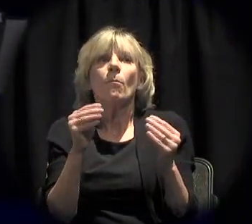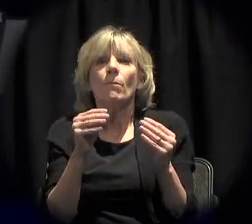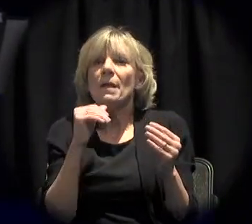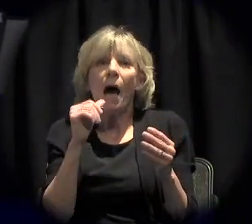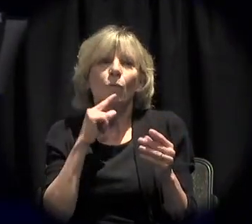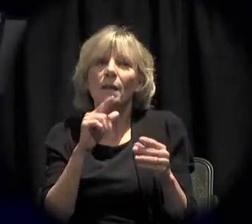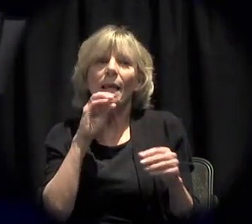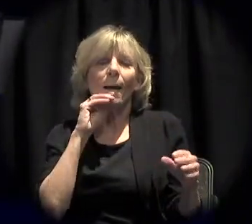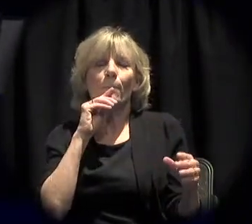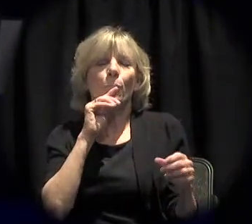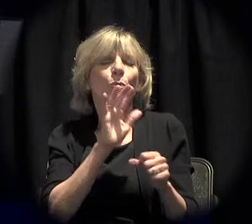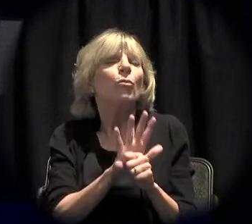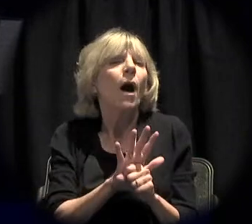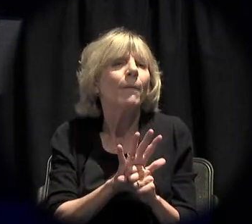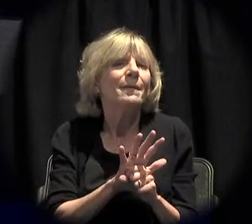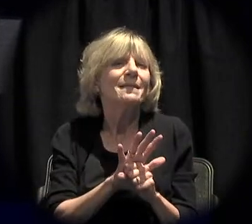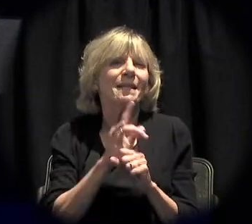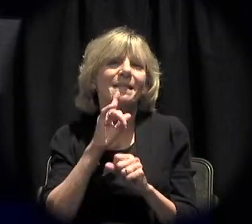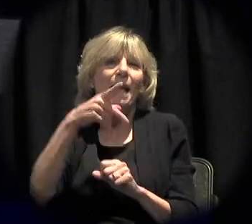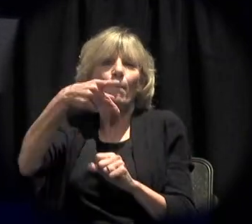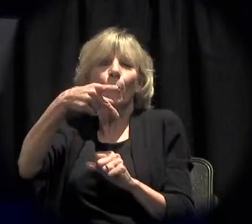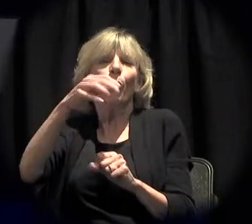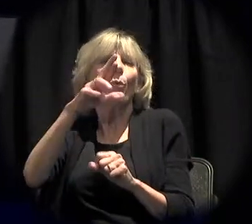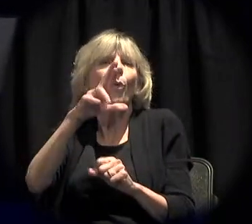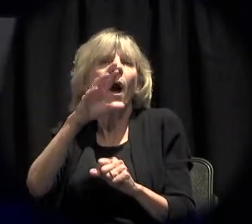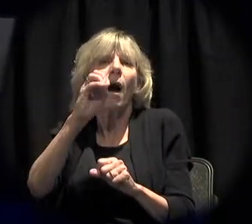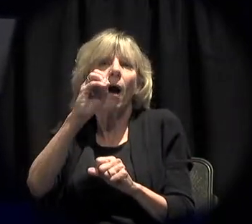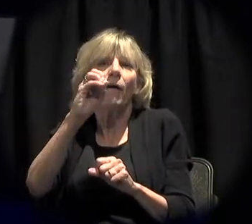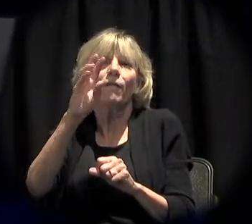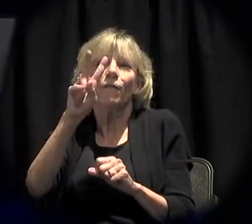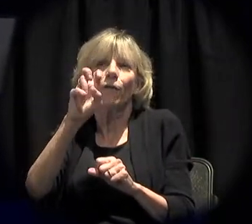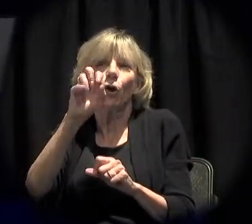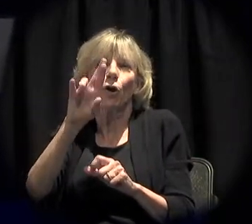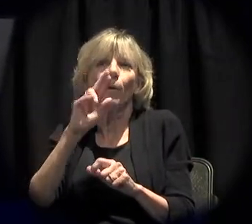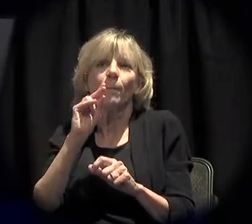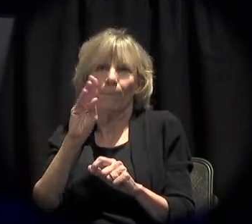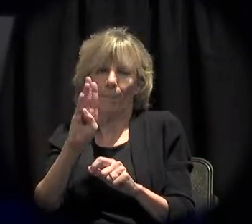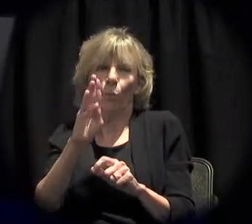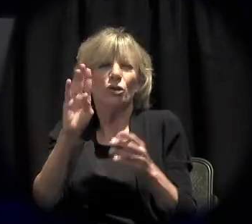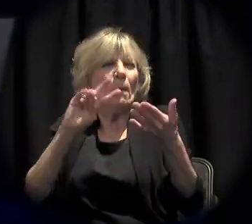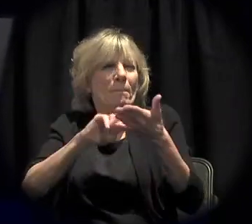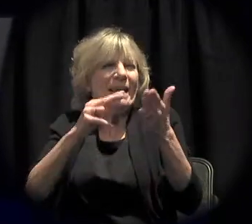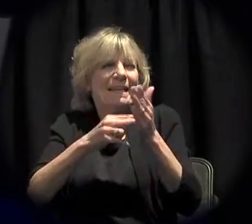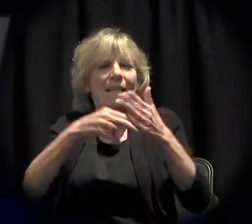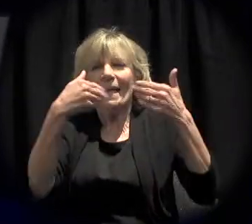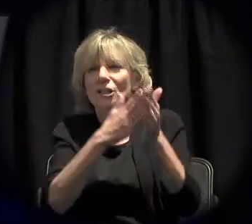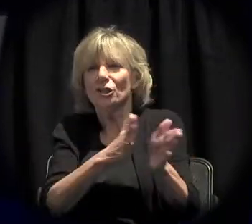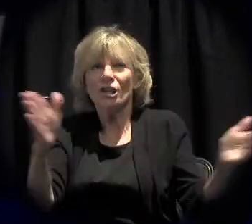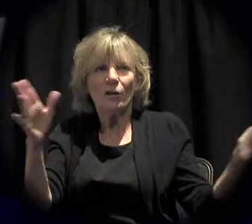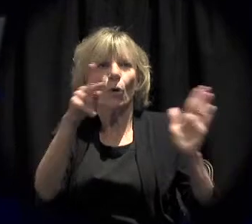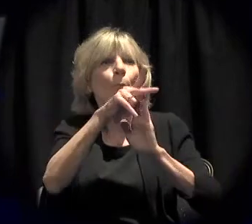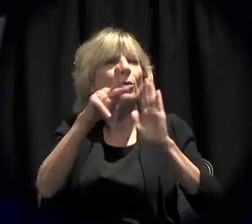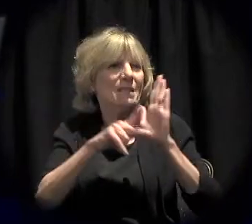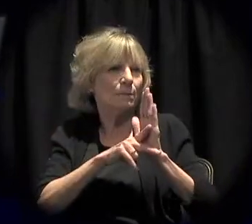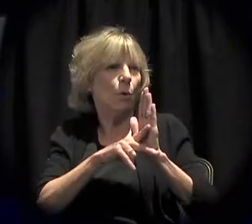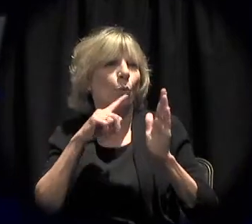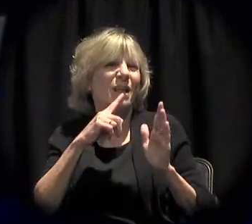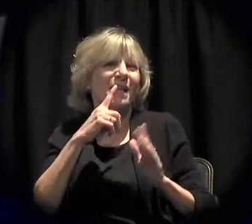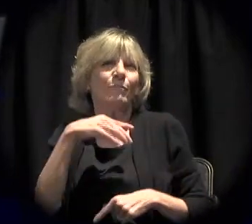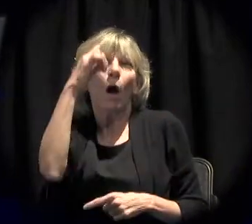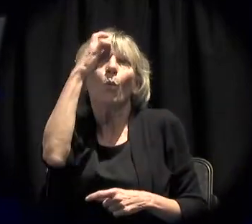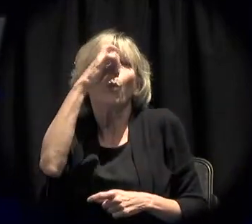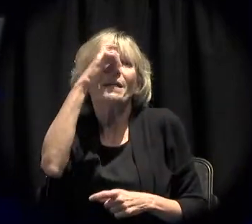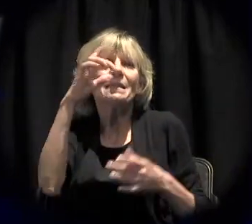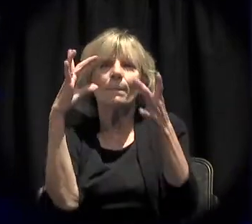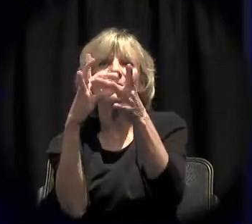If we understand it as a proverb, it means it's a general principle, something that's generally true. It's a wisdom statement. I think we